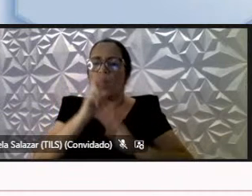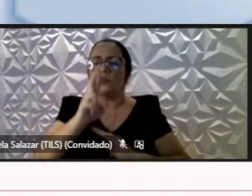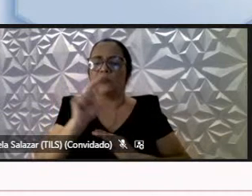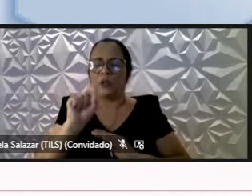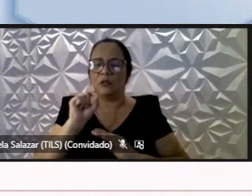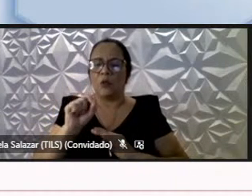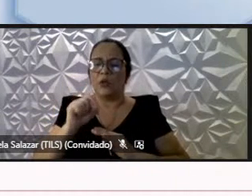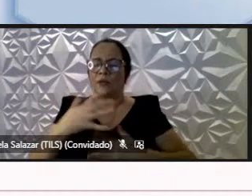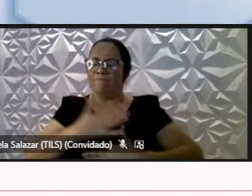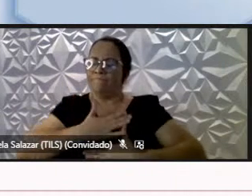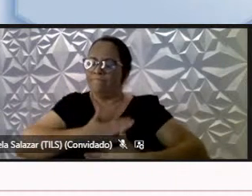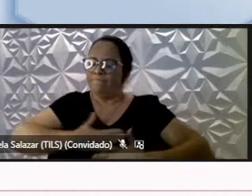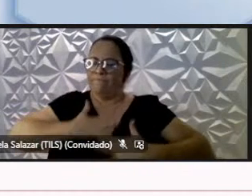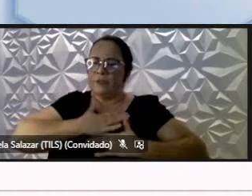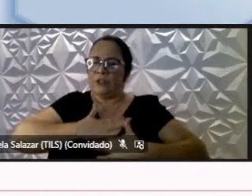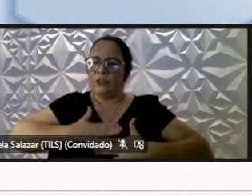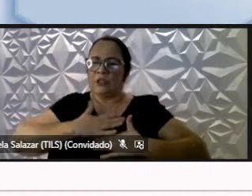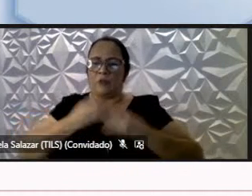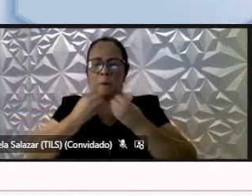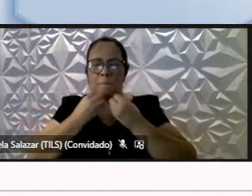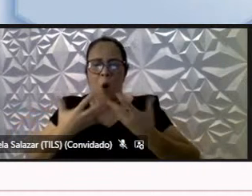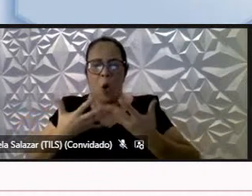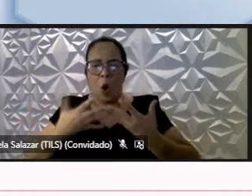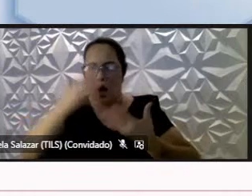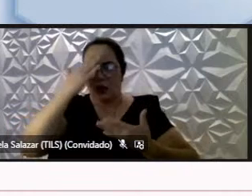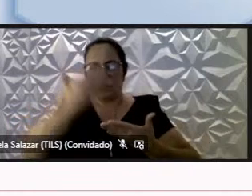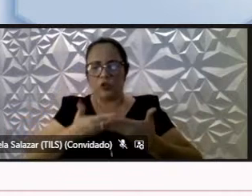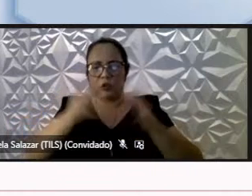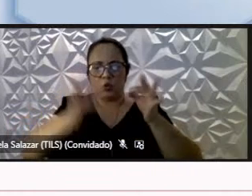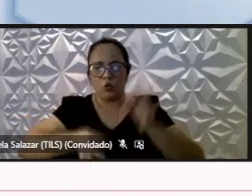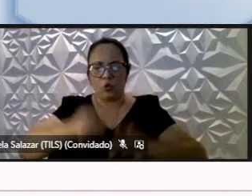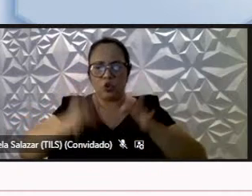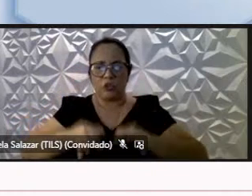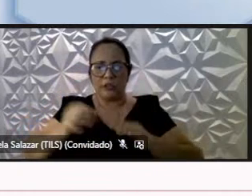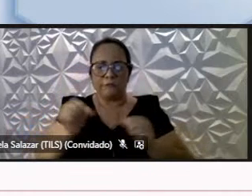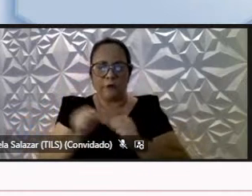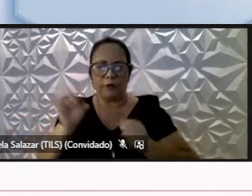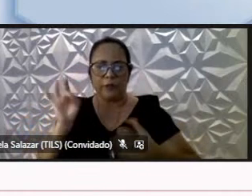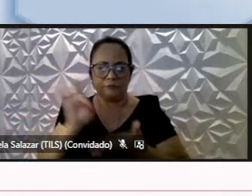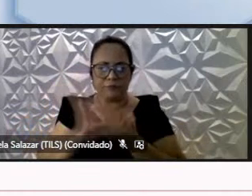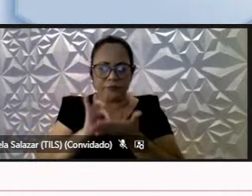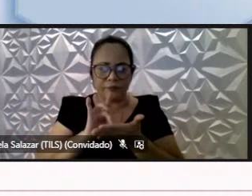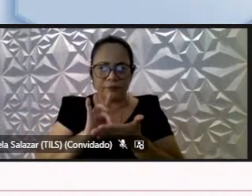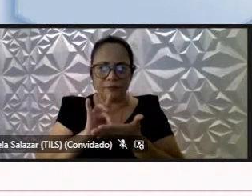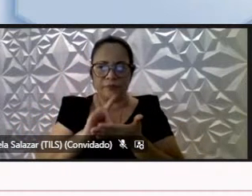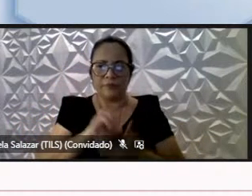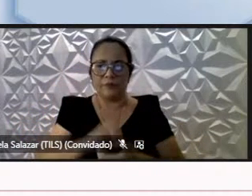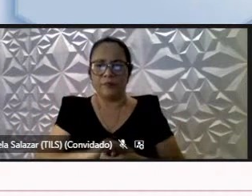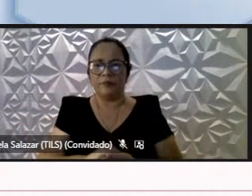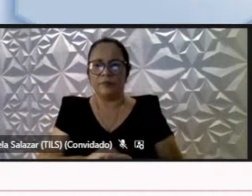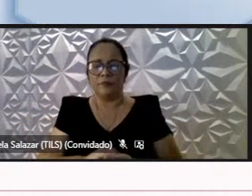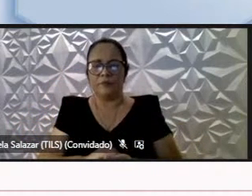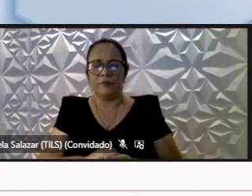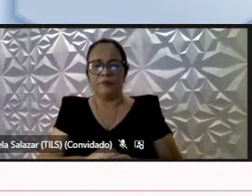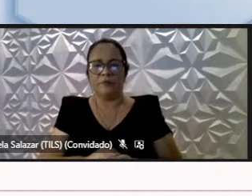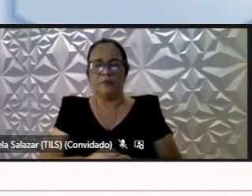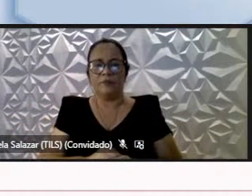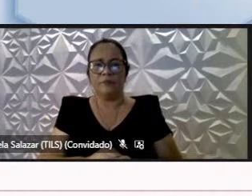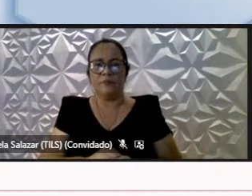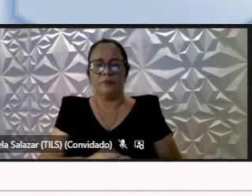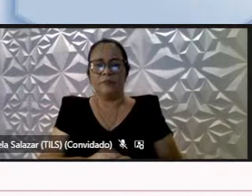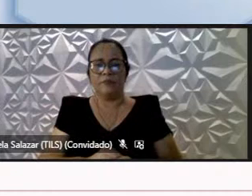através da experiência real de justiça. Through participating in a process of justice